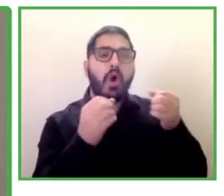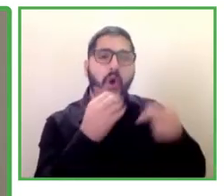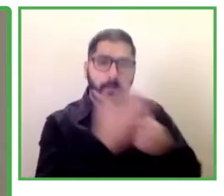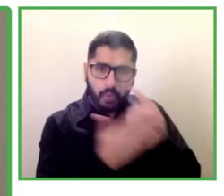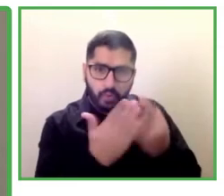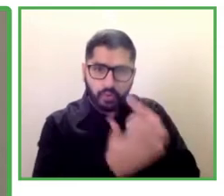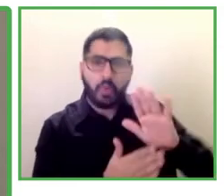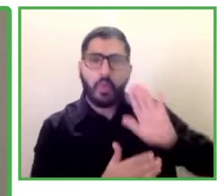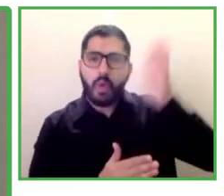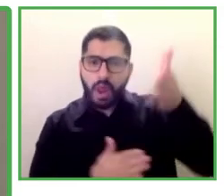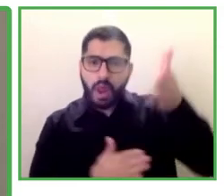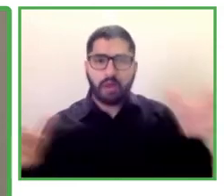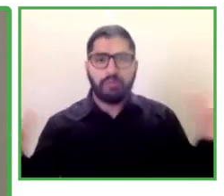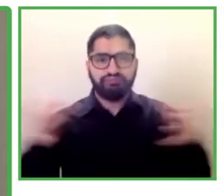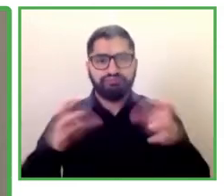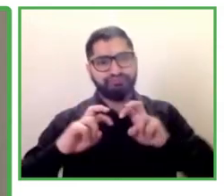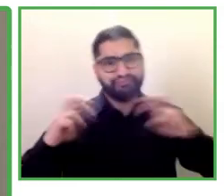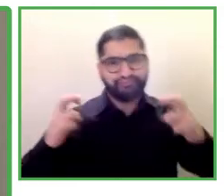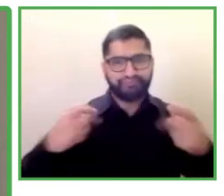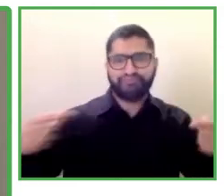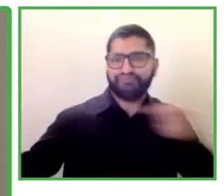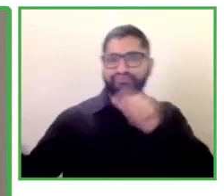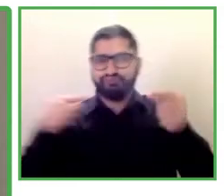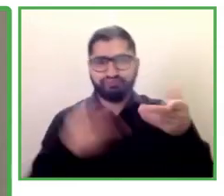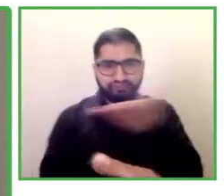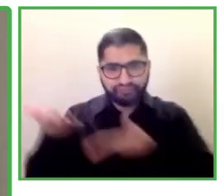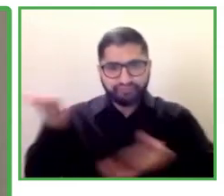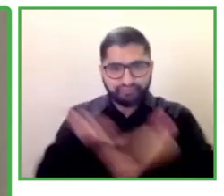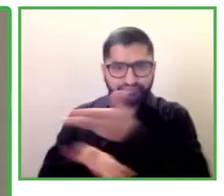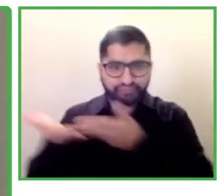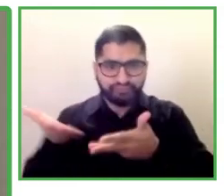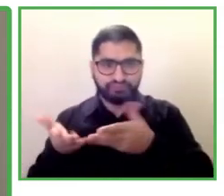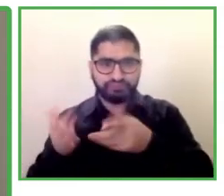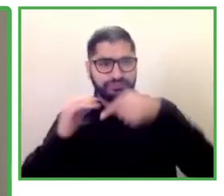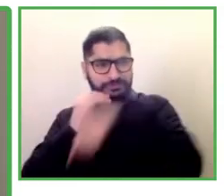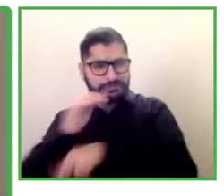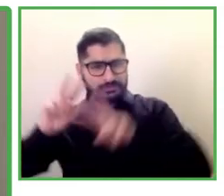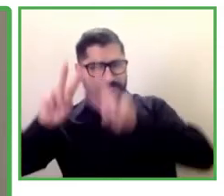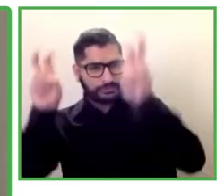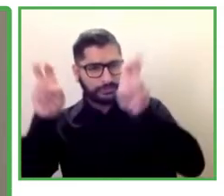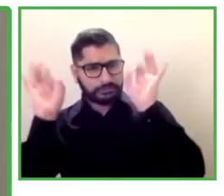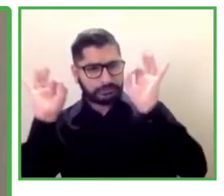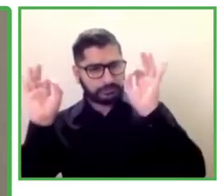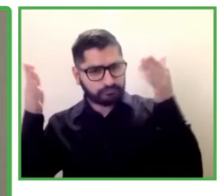end of the blog to ask questions about this project.